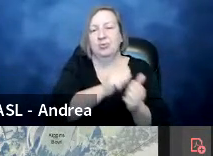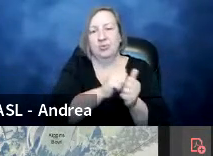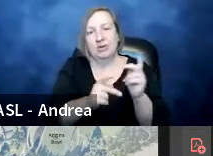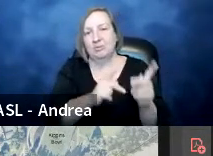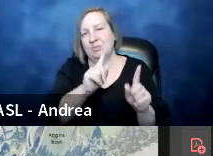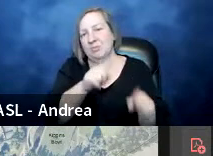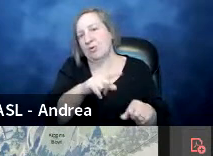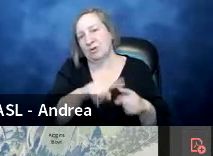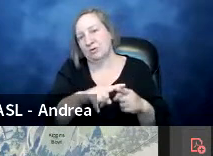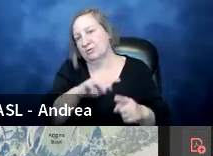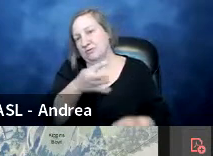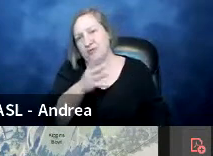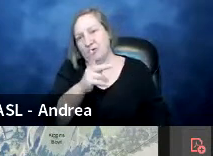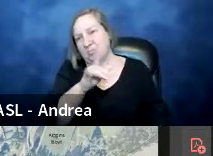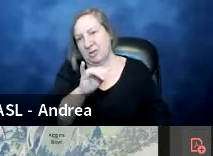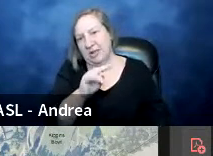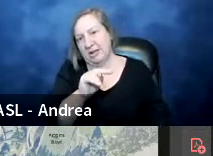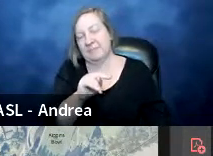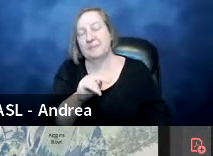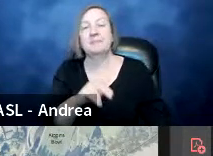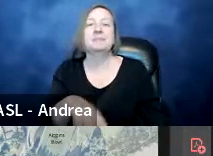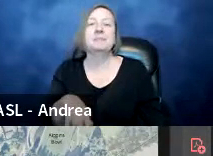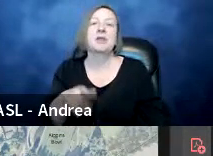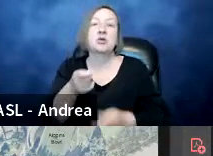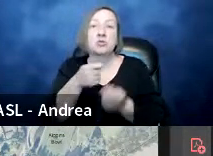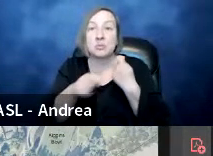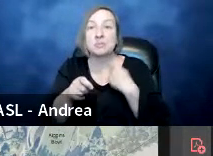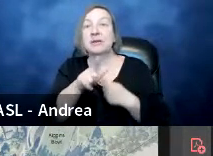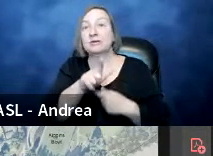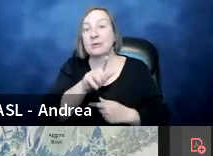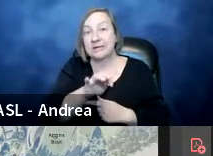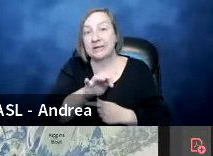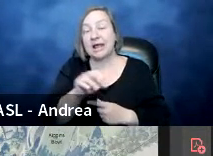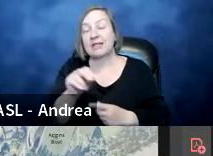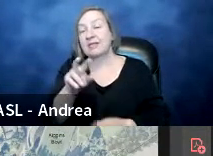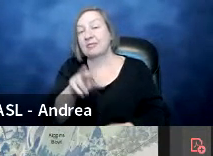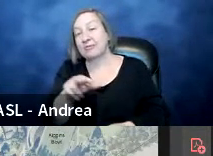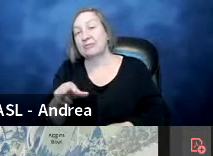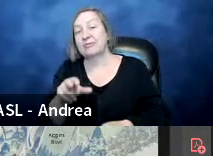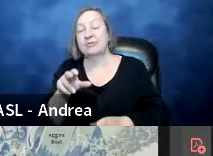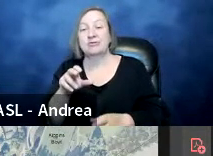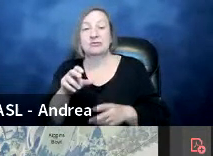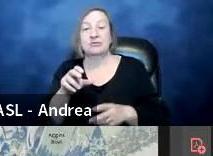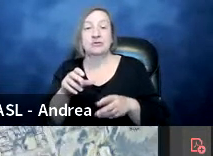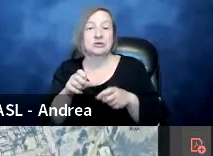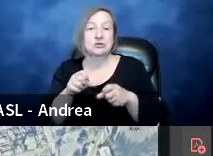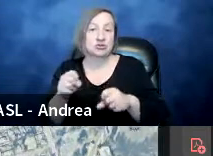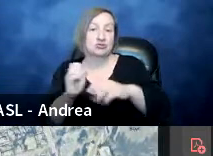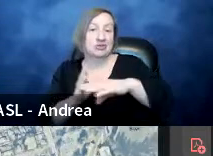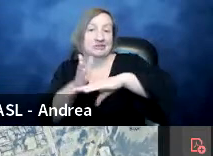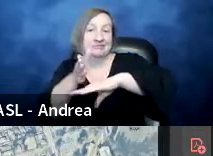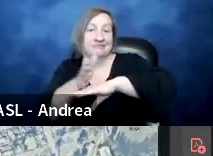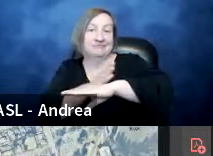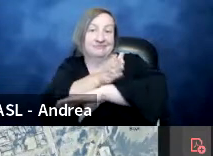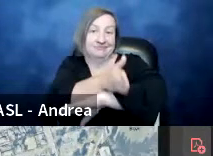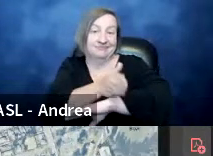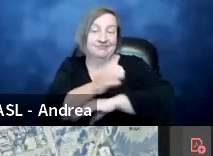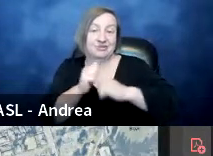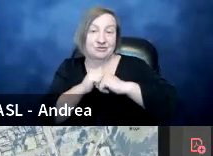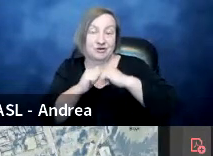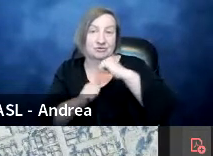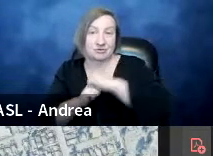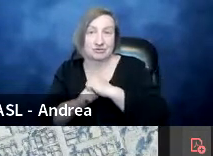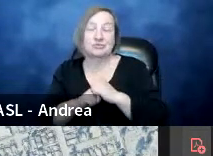fourth lane. Replacement of the 29th and 33rd Street structures. And a lot of this too is